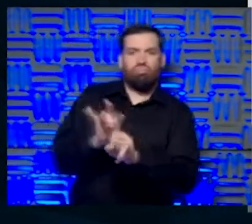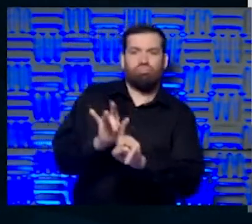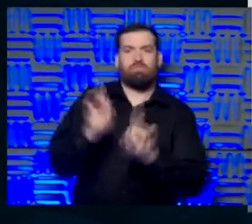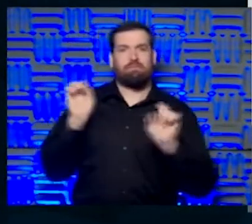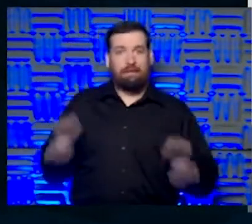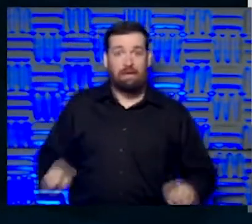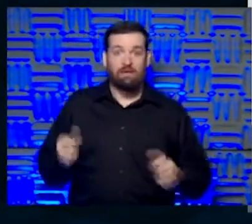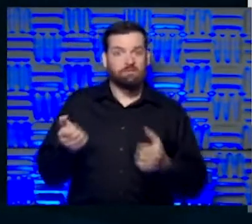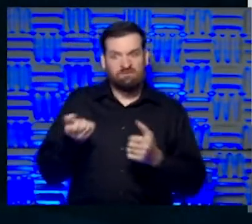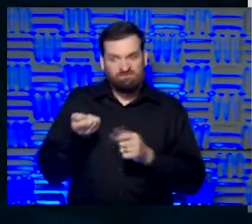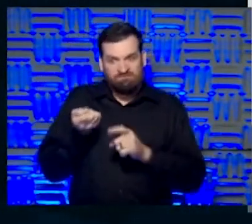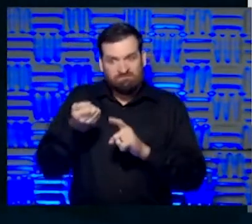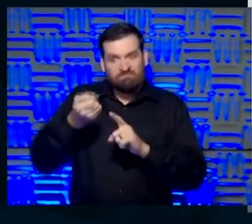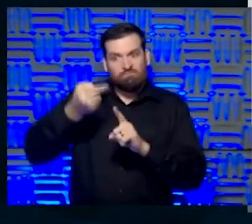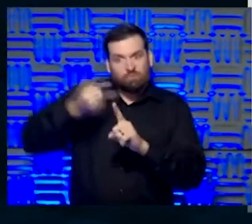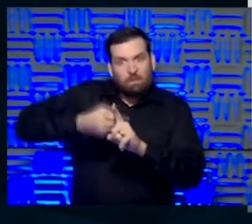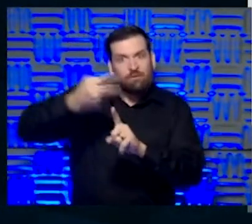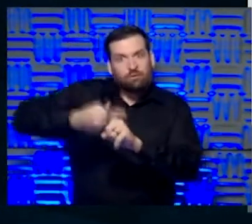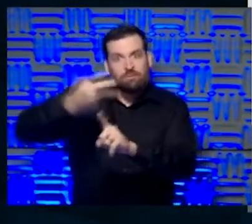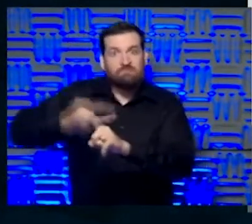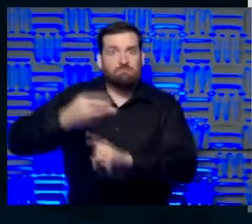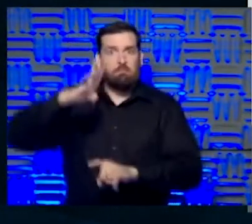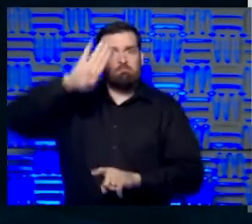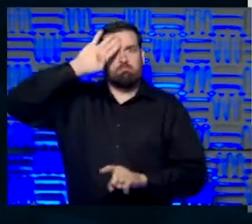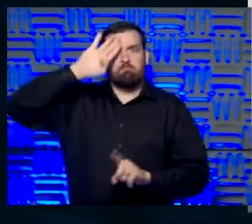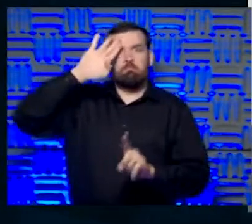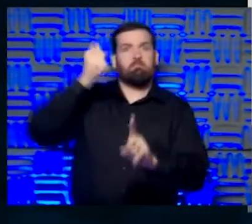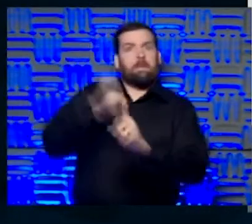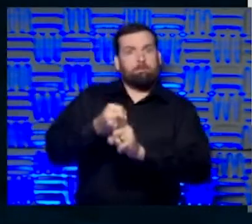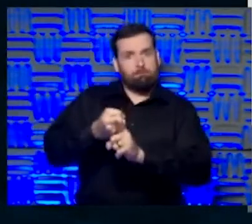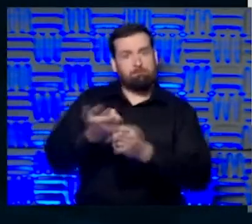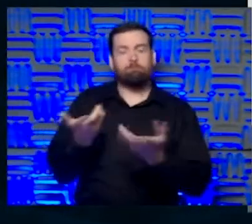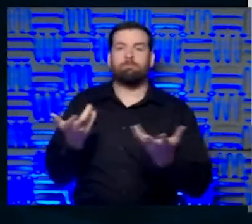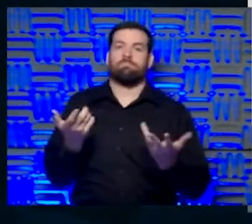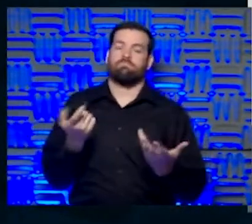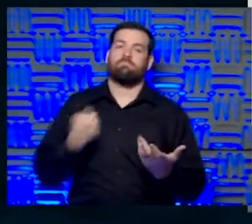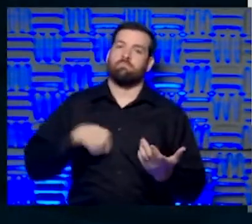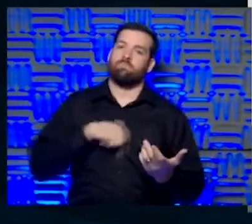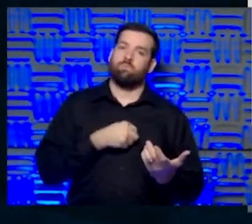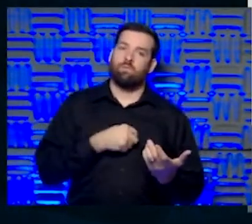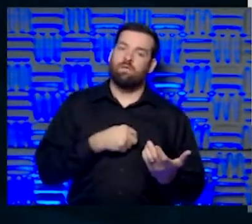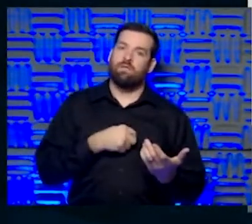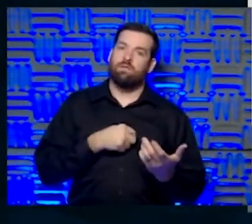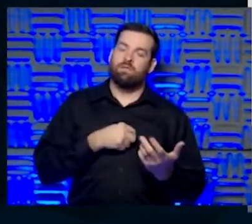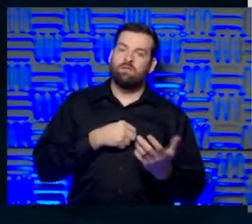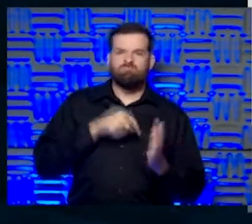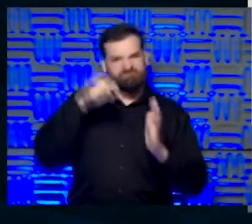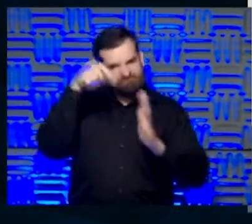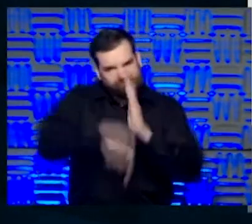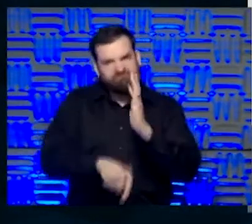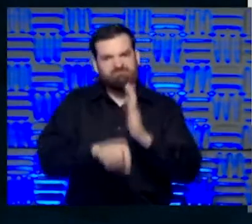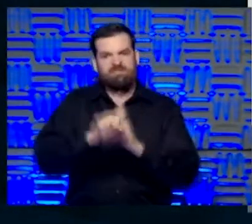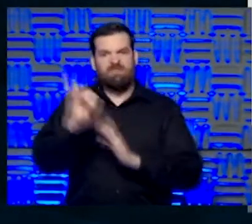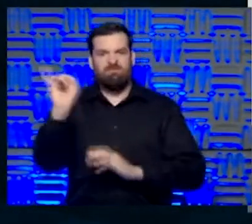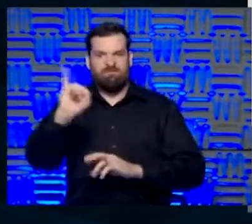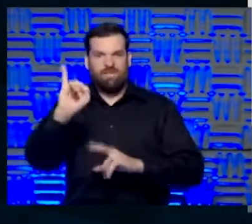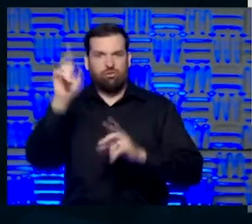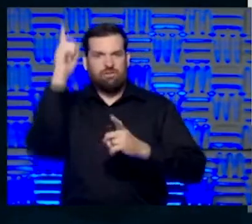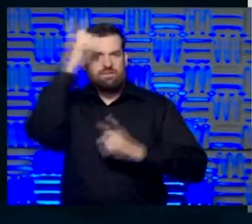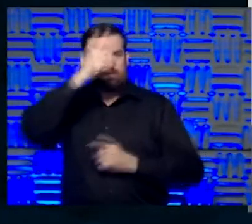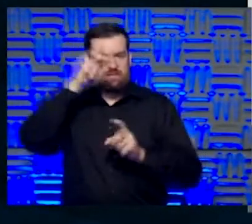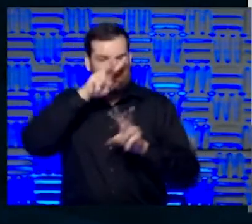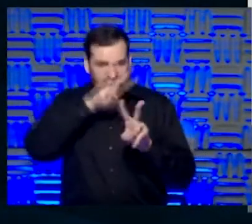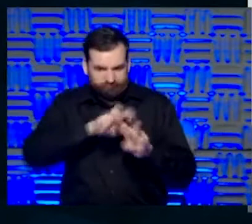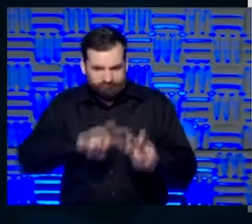or in the first couple months of life develops a fever, then we do a pretty extensive infectious diseases evaluation in